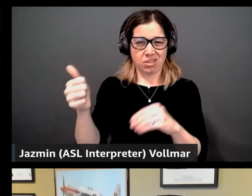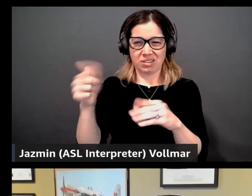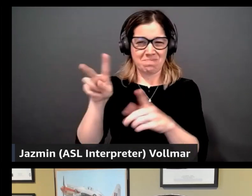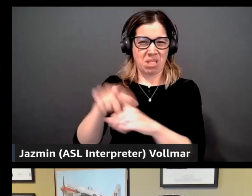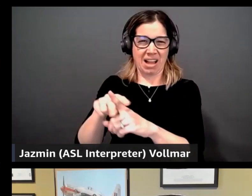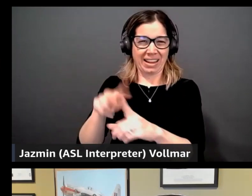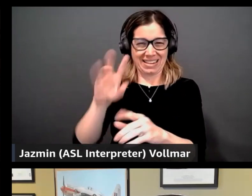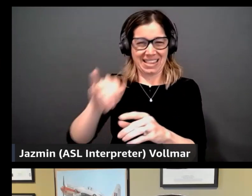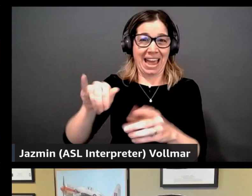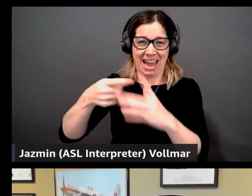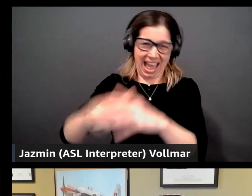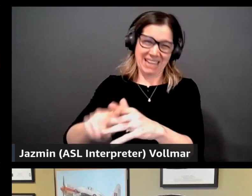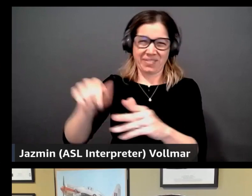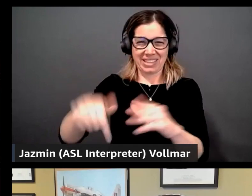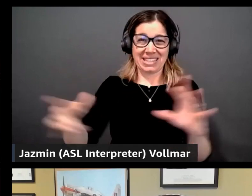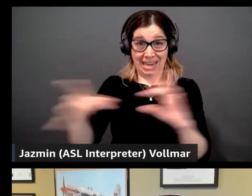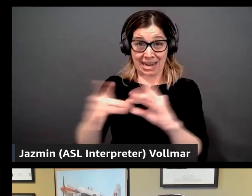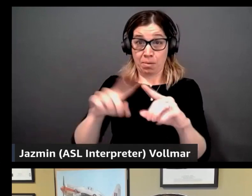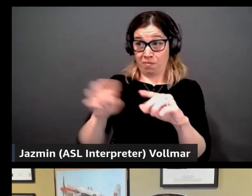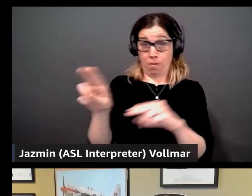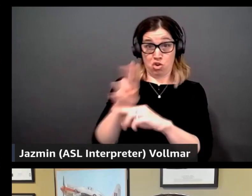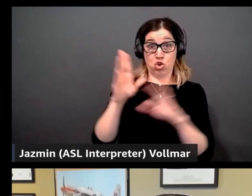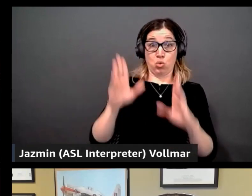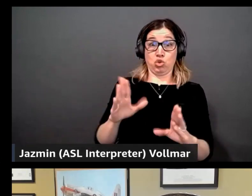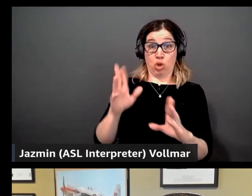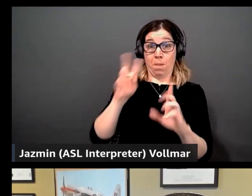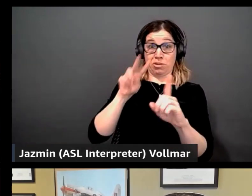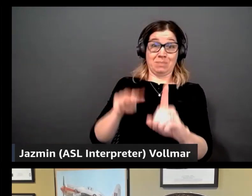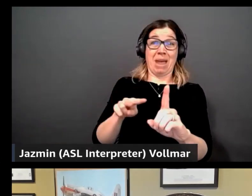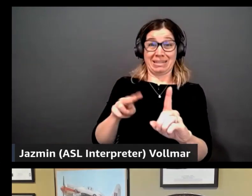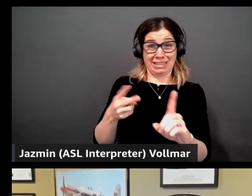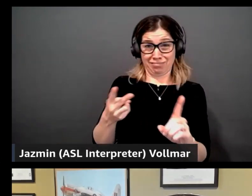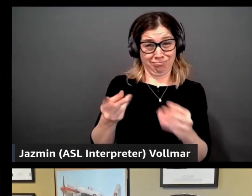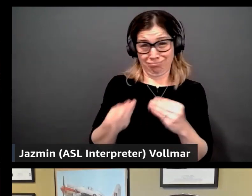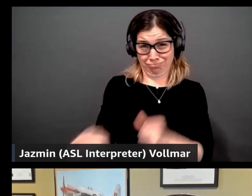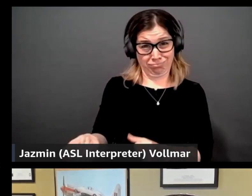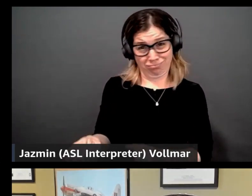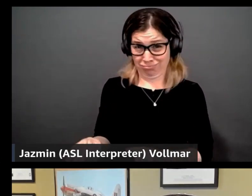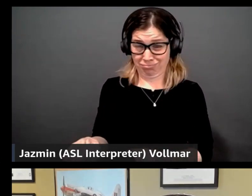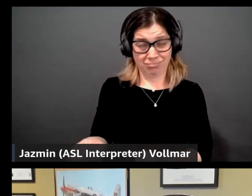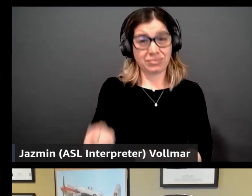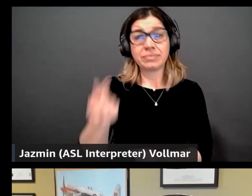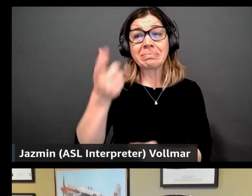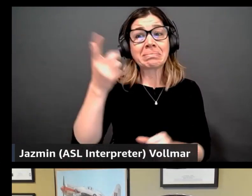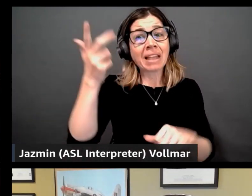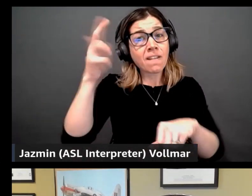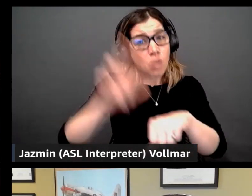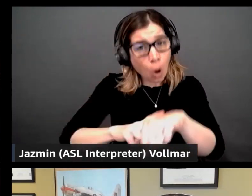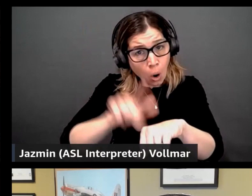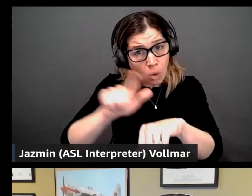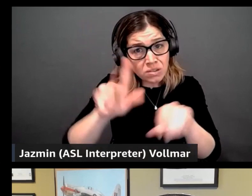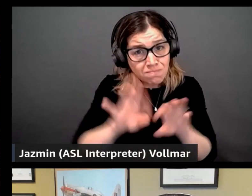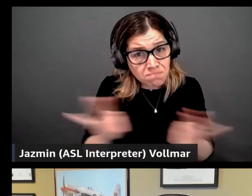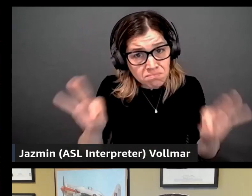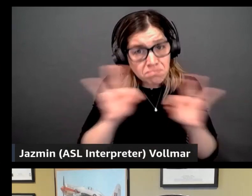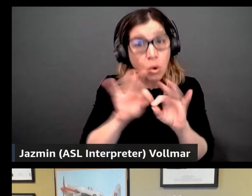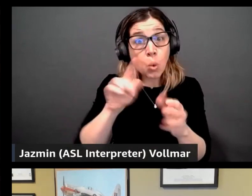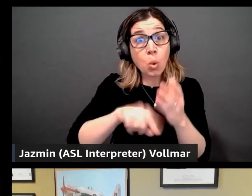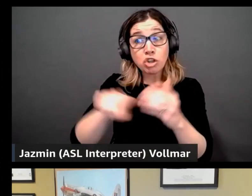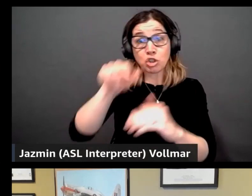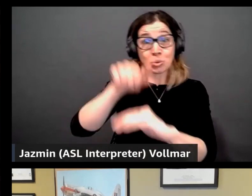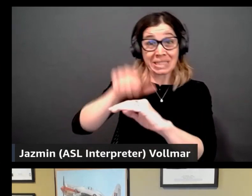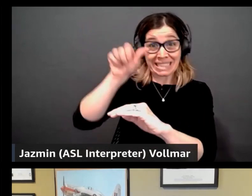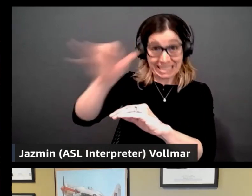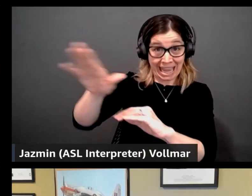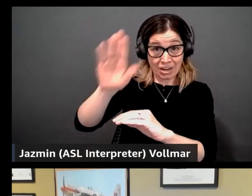from a user perspective, it's pretty seamless. Of course, you want to make sure that what you're sending to the device makes